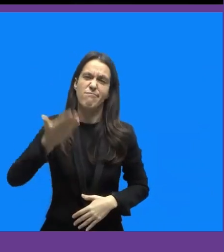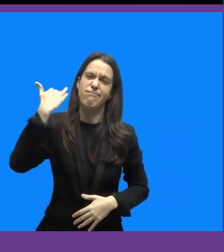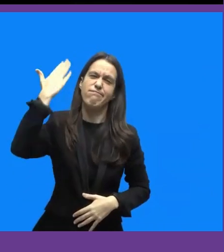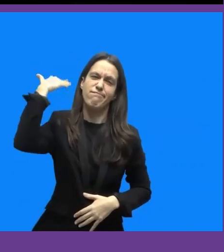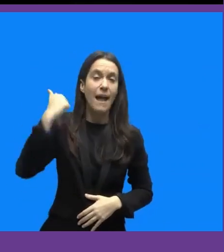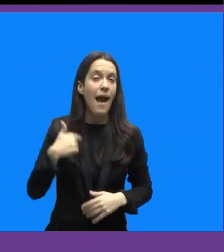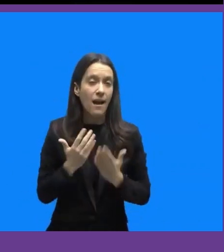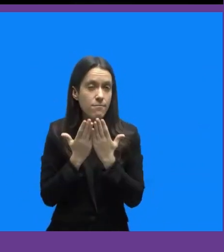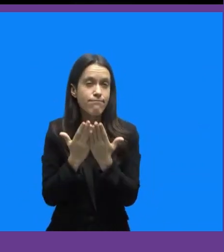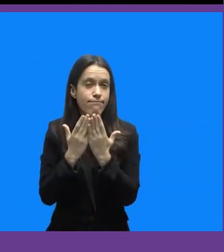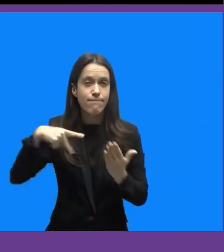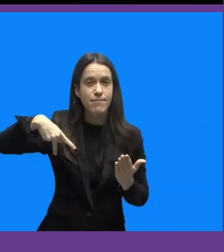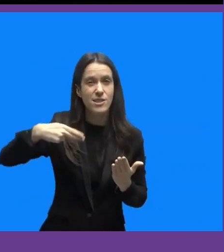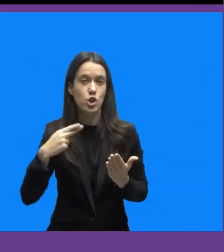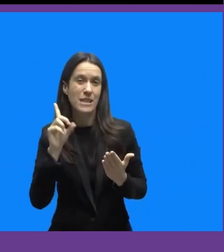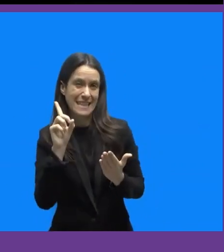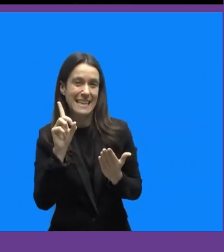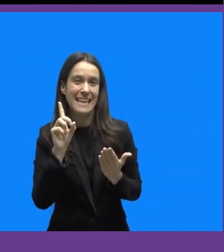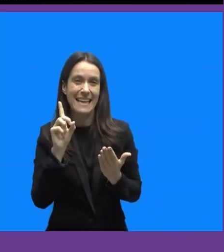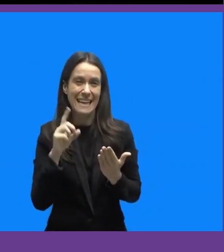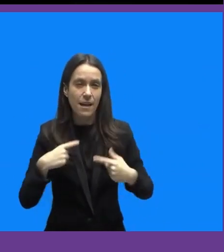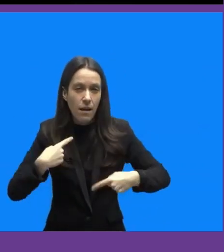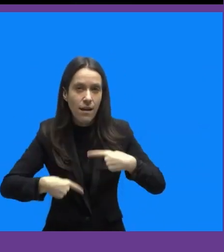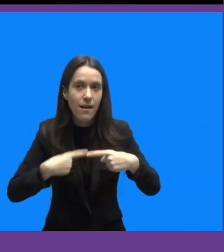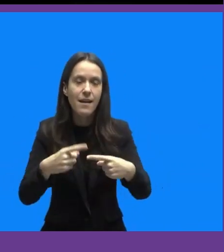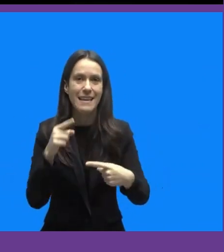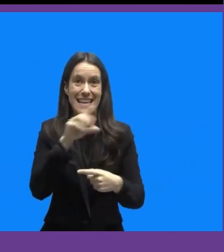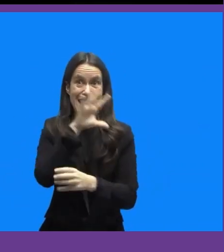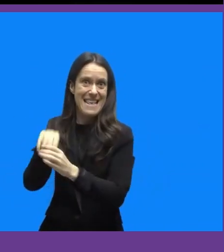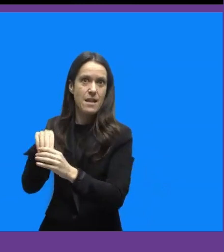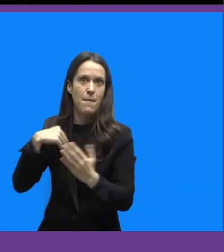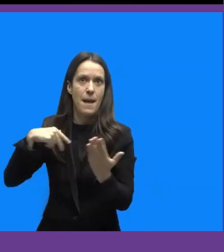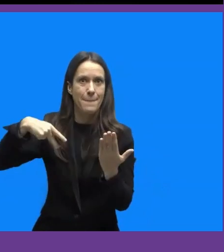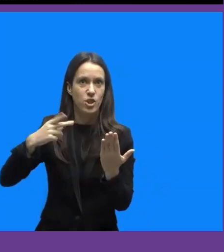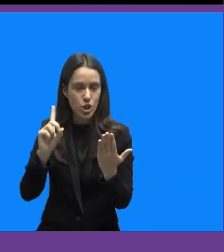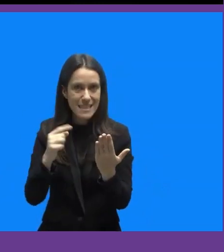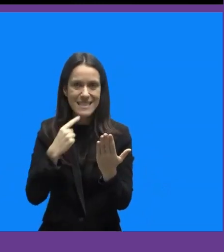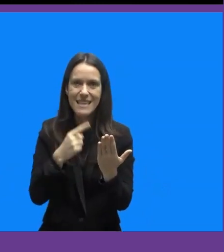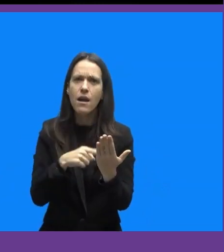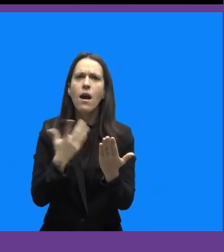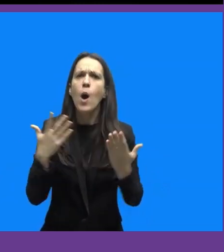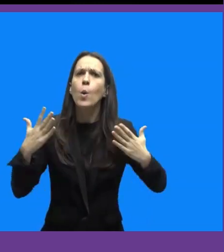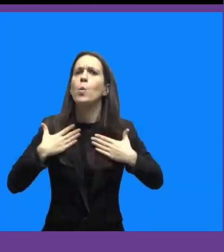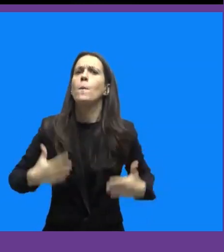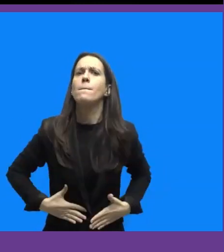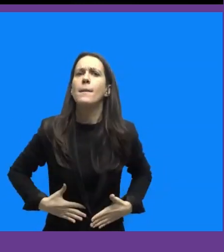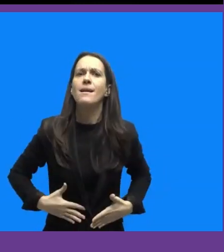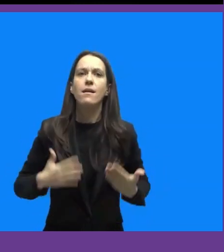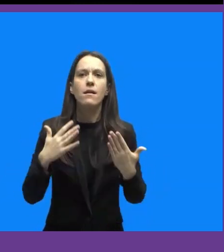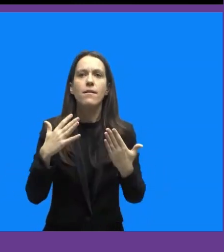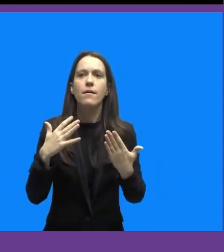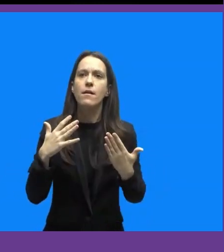PhD, and this was very much part of my PhD thinking, was looking at it from a human ecological